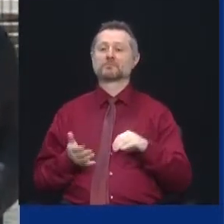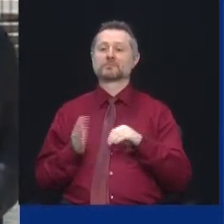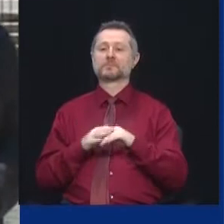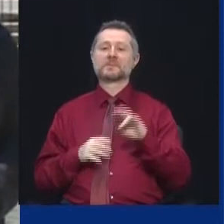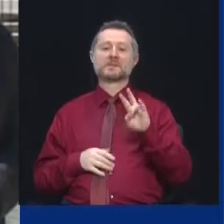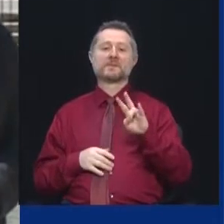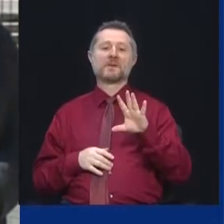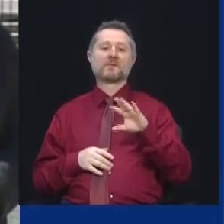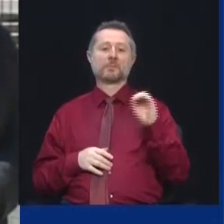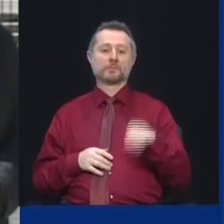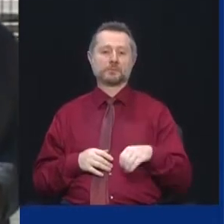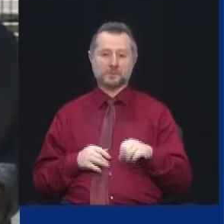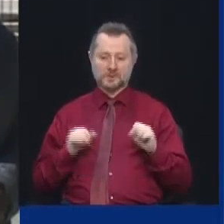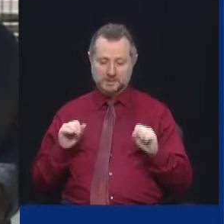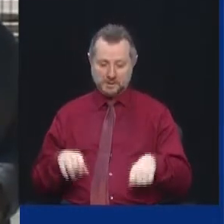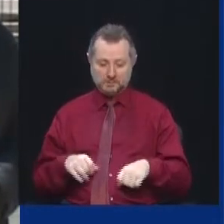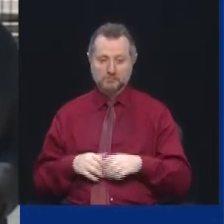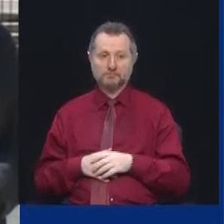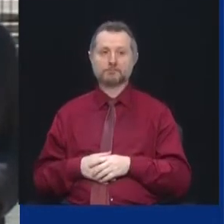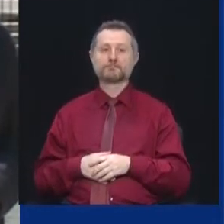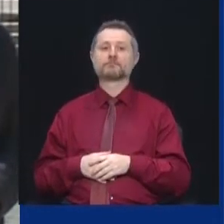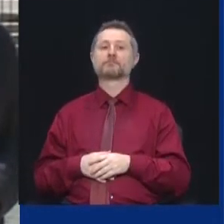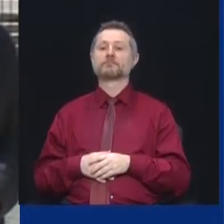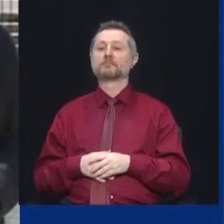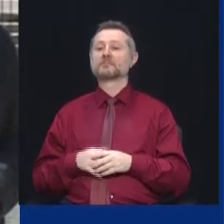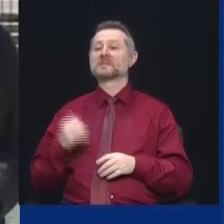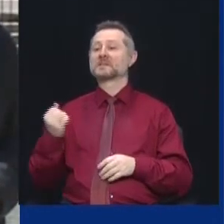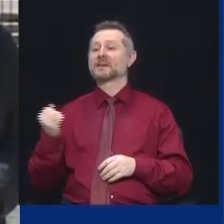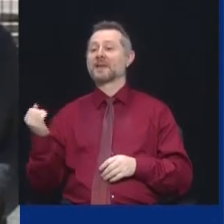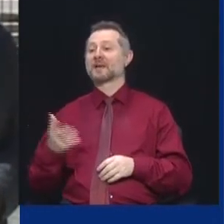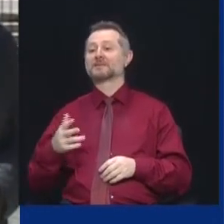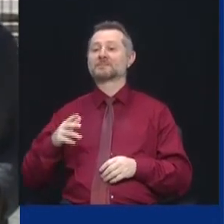50% to 75% occupancy. Casinos can go from